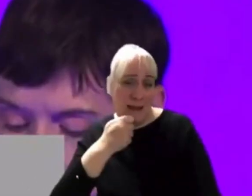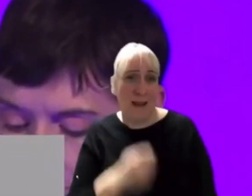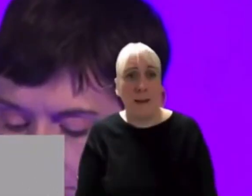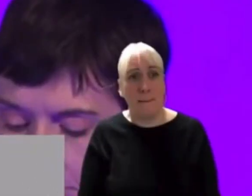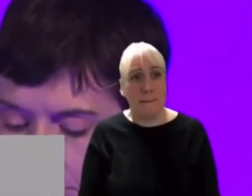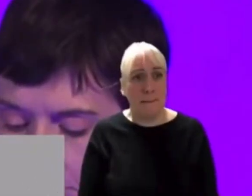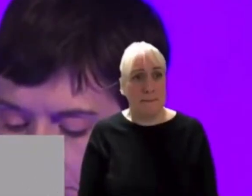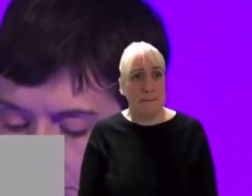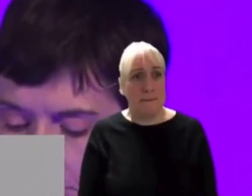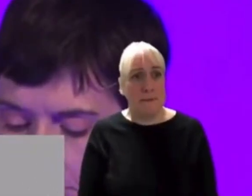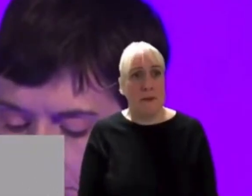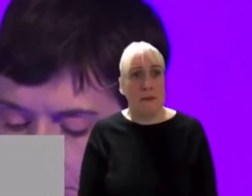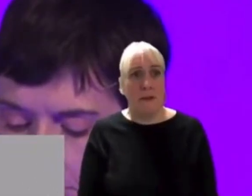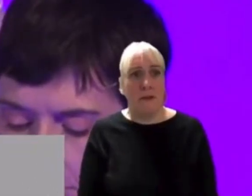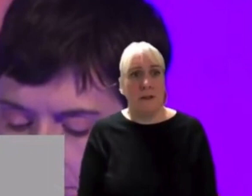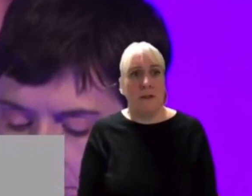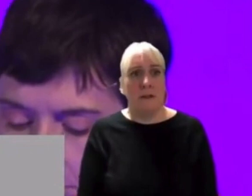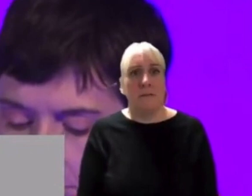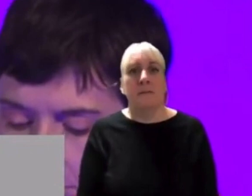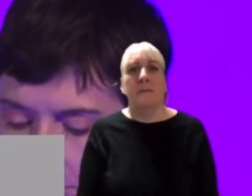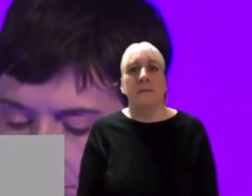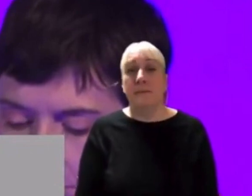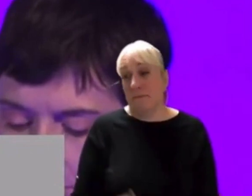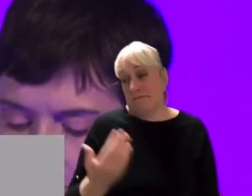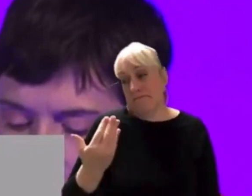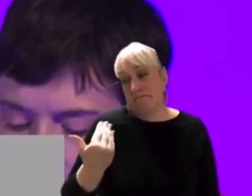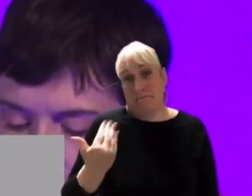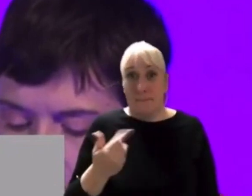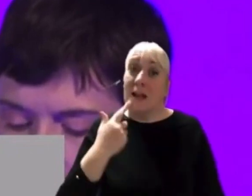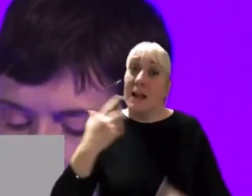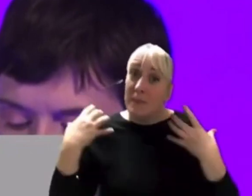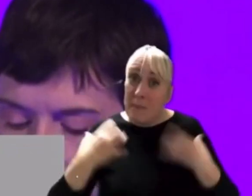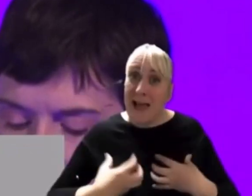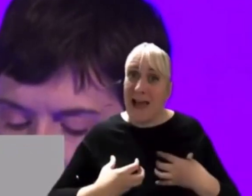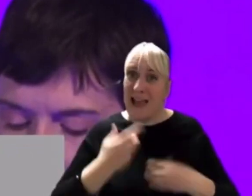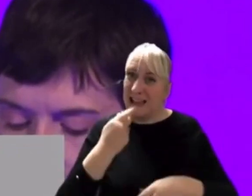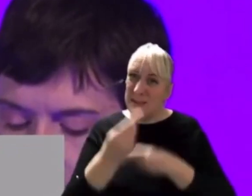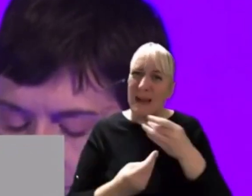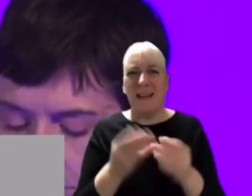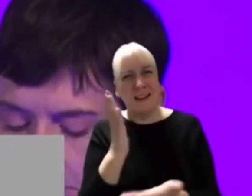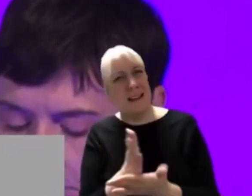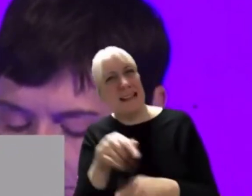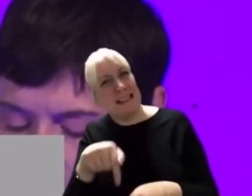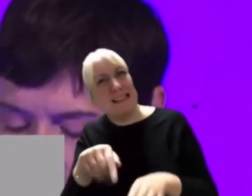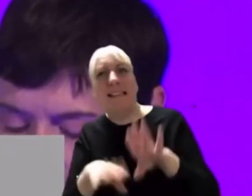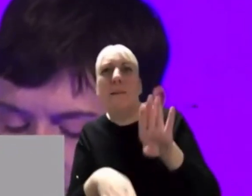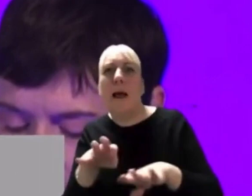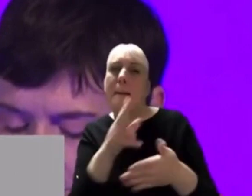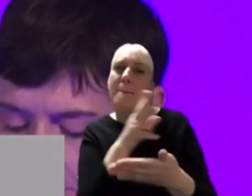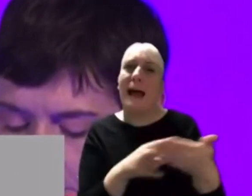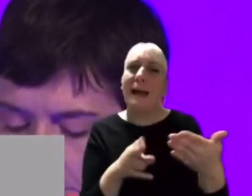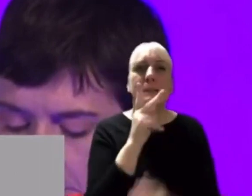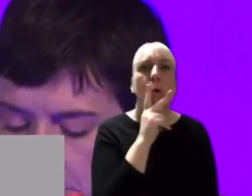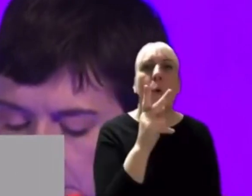I used this analogy the other week. The mayor talks about, he says it's similar to banning smoking in pubs. It isn't. What the mayor is saying is you